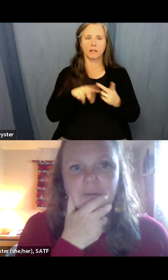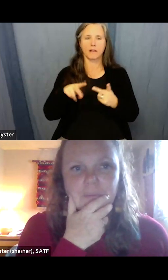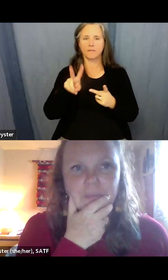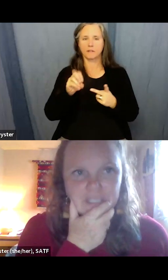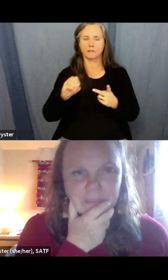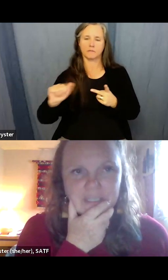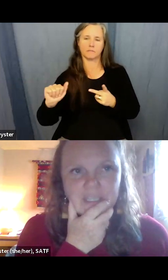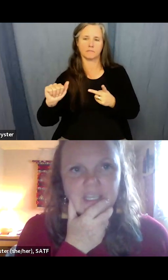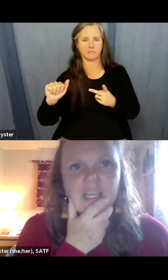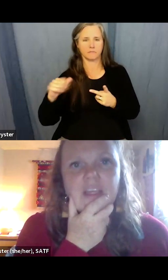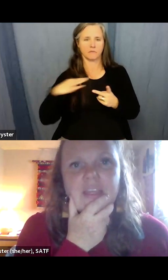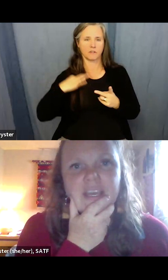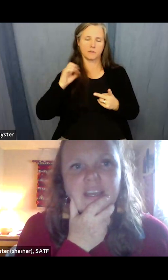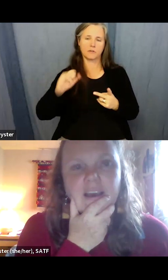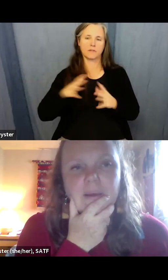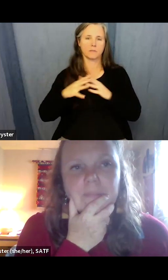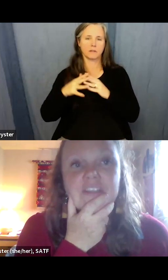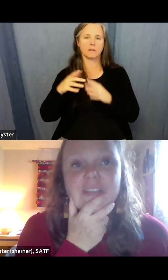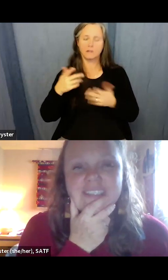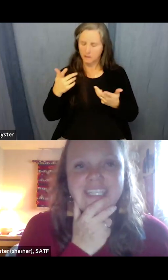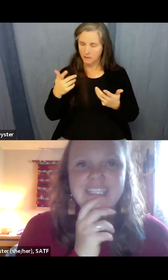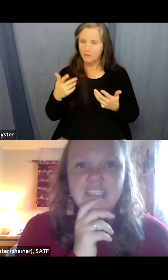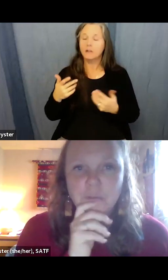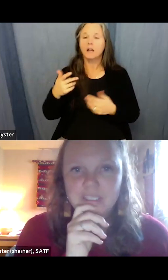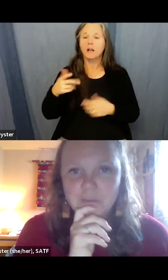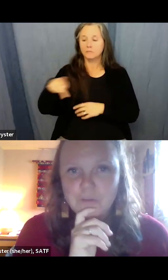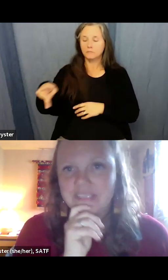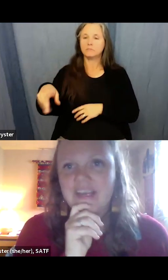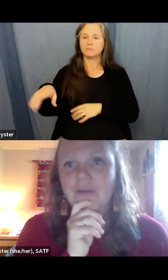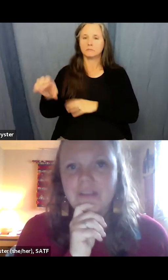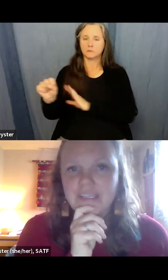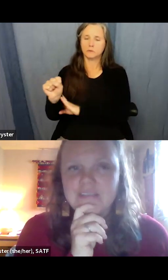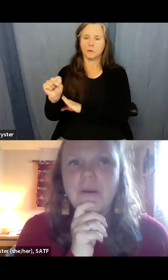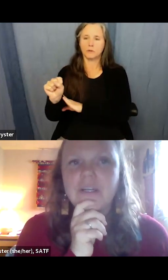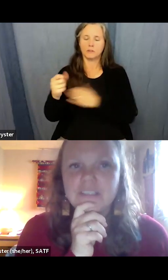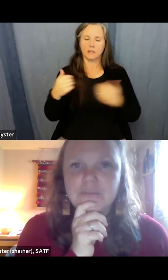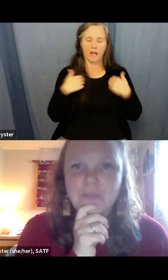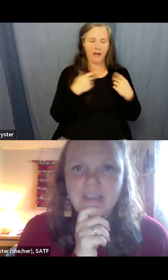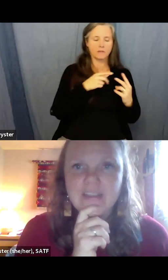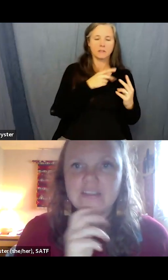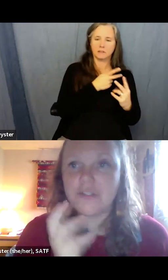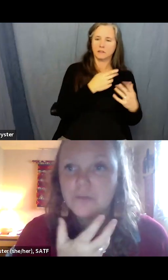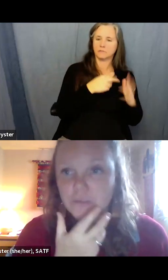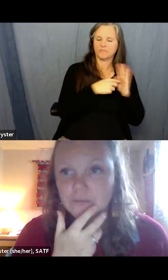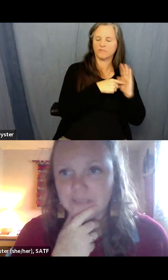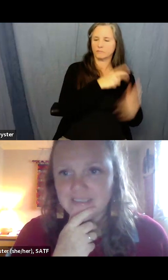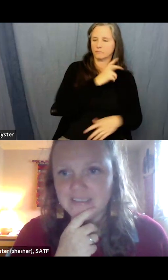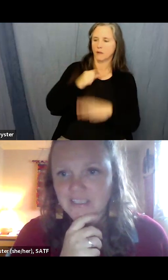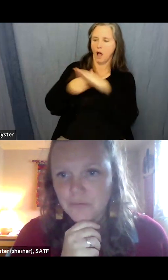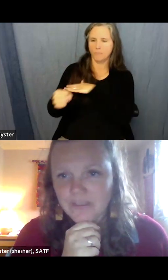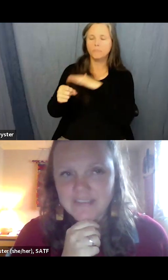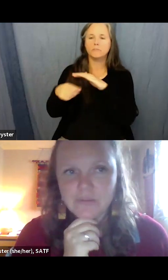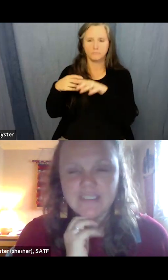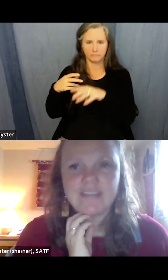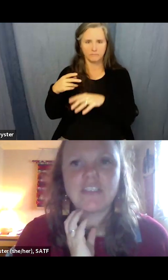highlight really quickly that in 2018, the Oregon School-Based Health Alliance partnered with 2 local domestic